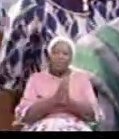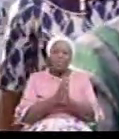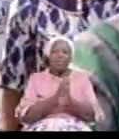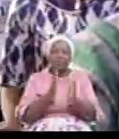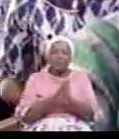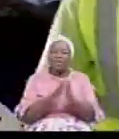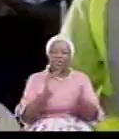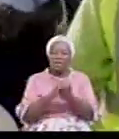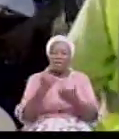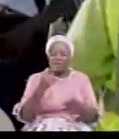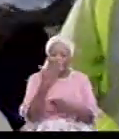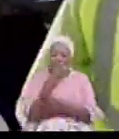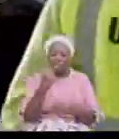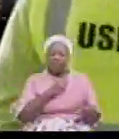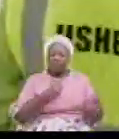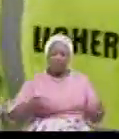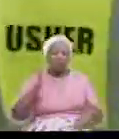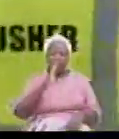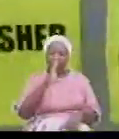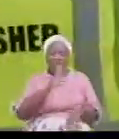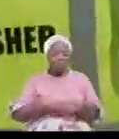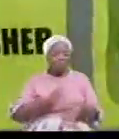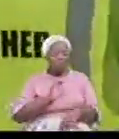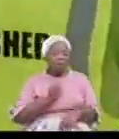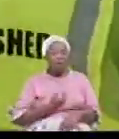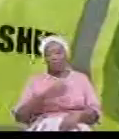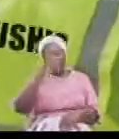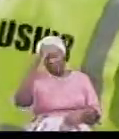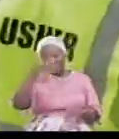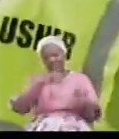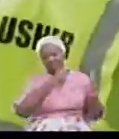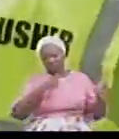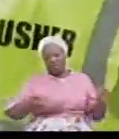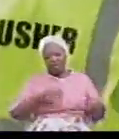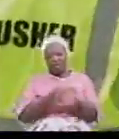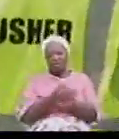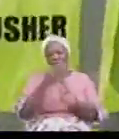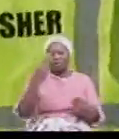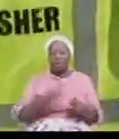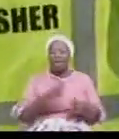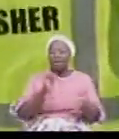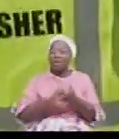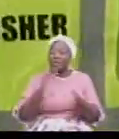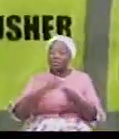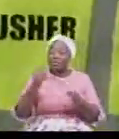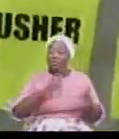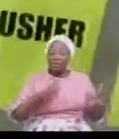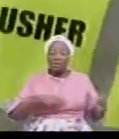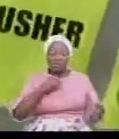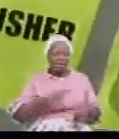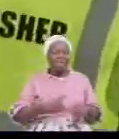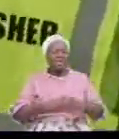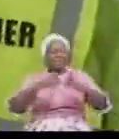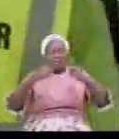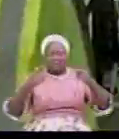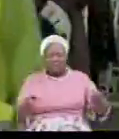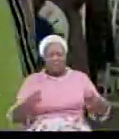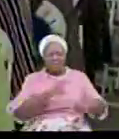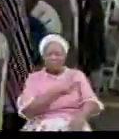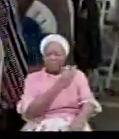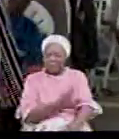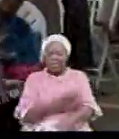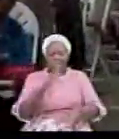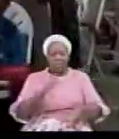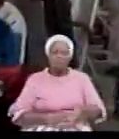will be upon him. The hand of the Lord will be upon him. The spirit of the Lord will be mighty upon him. And the Lord